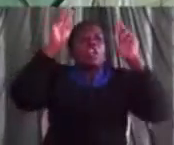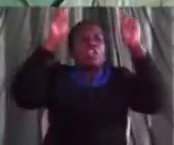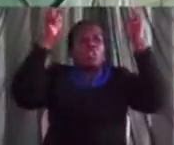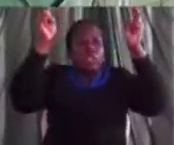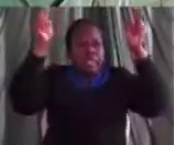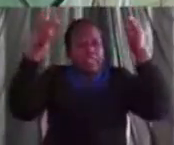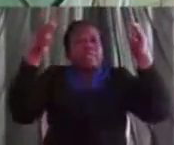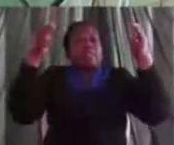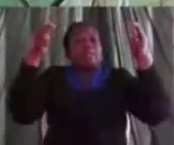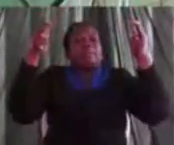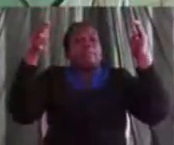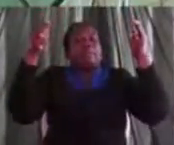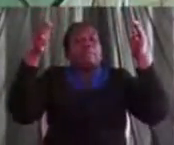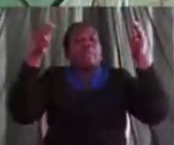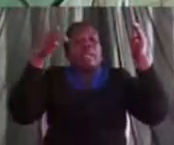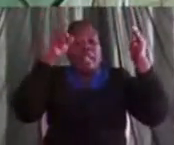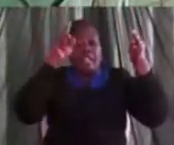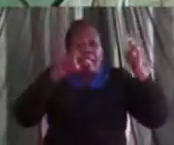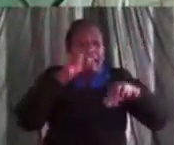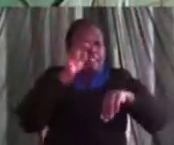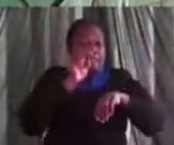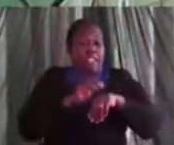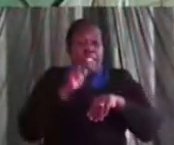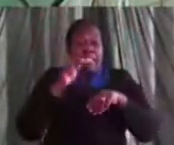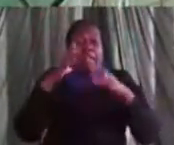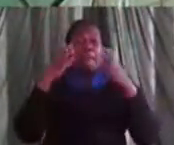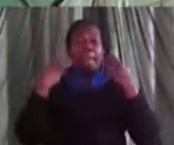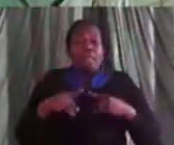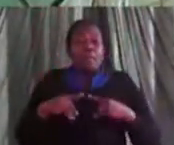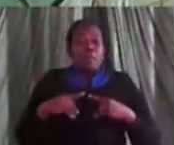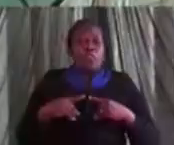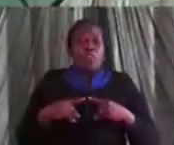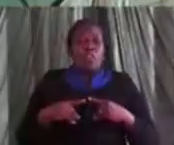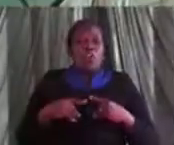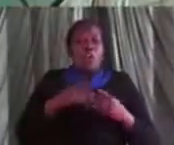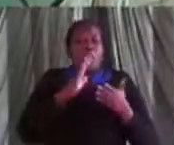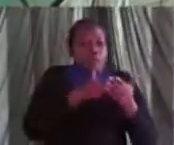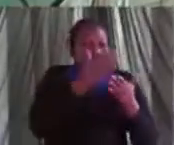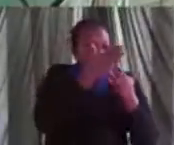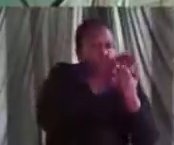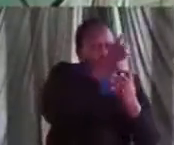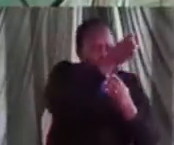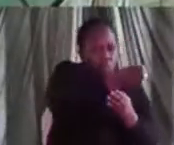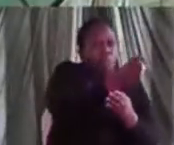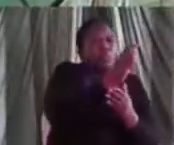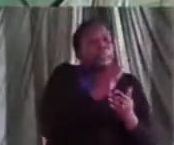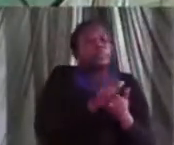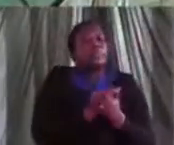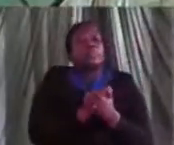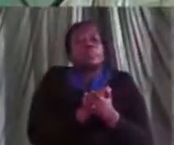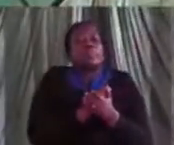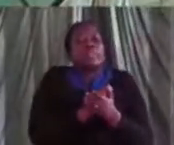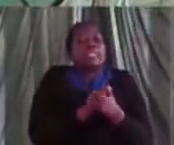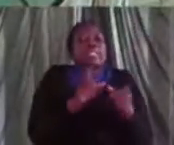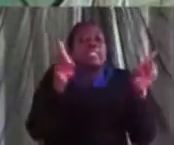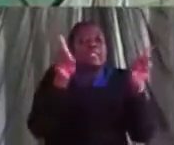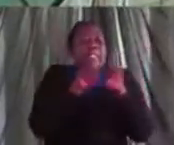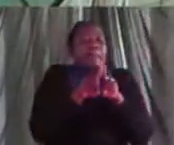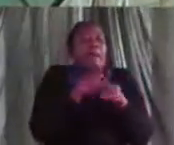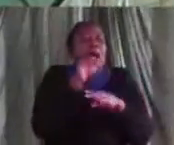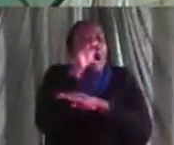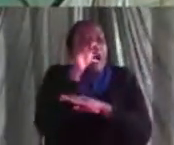And the affected parties appeared before you subsequently and sought